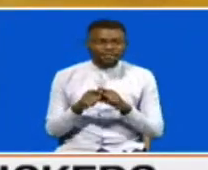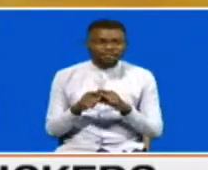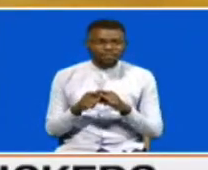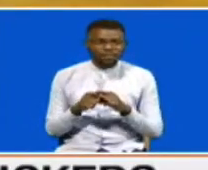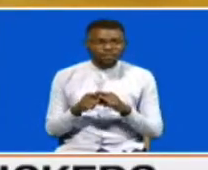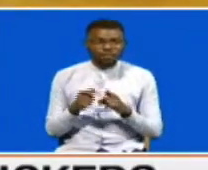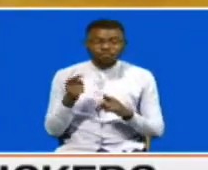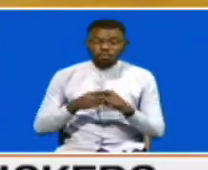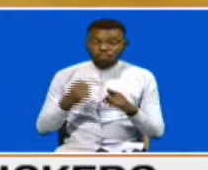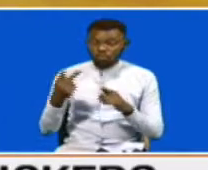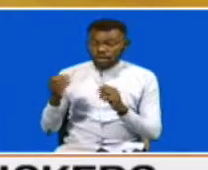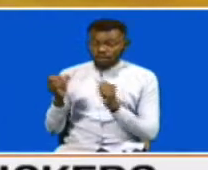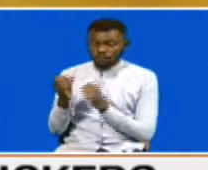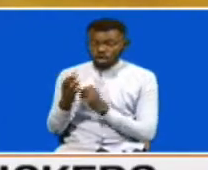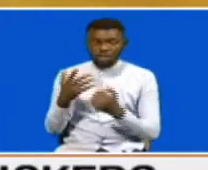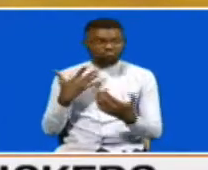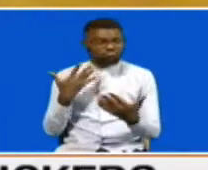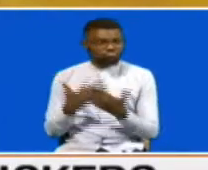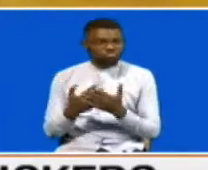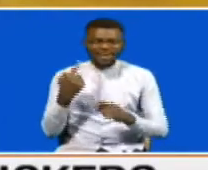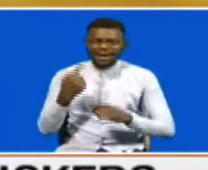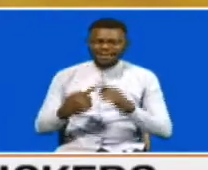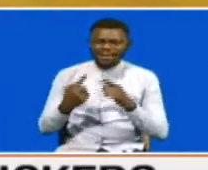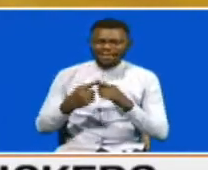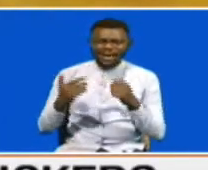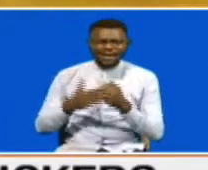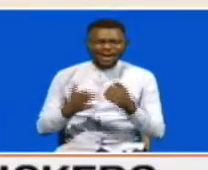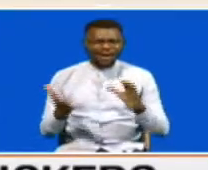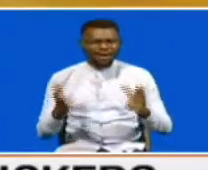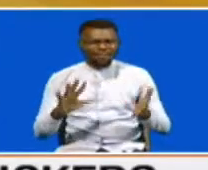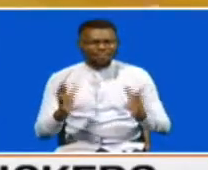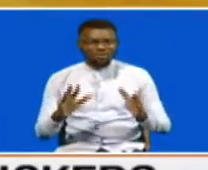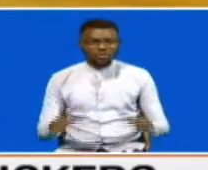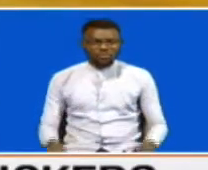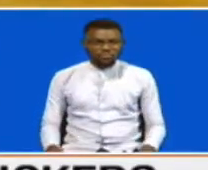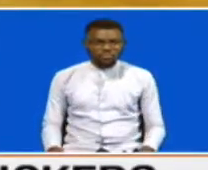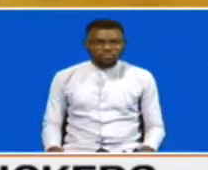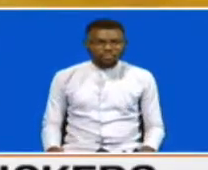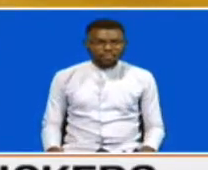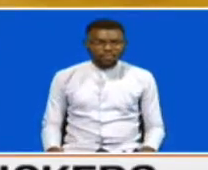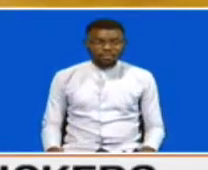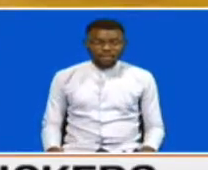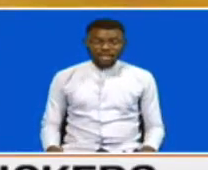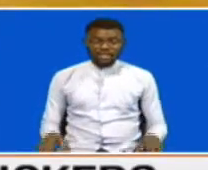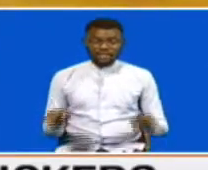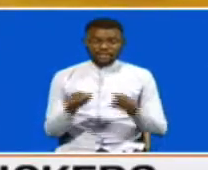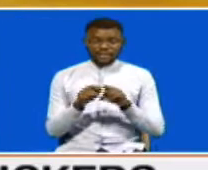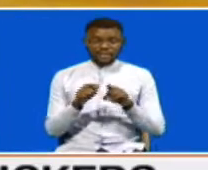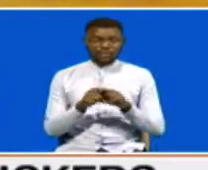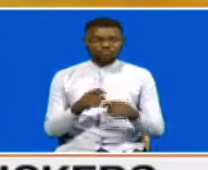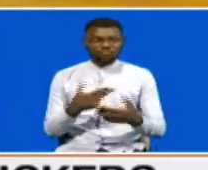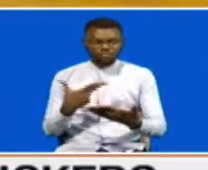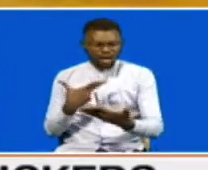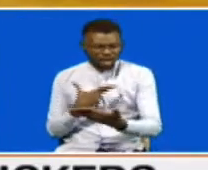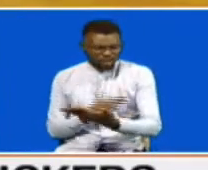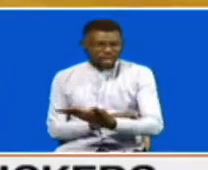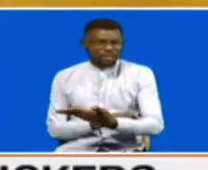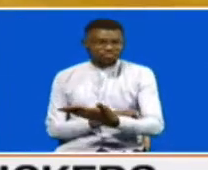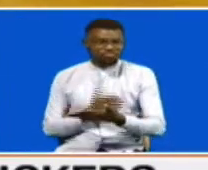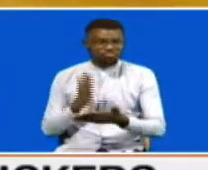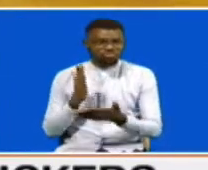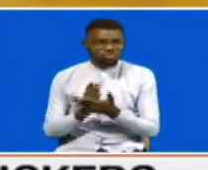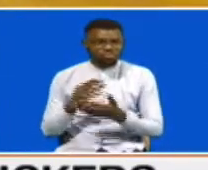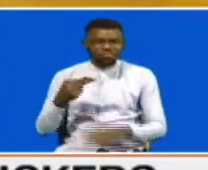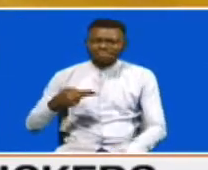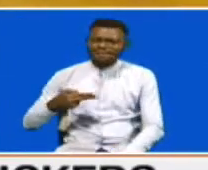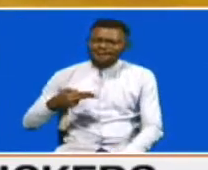since 2014, which is about 9 years to date. It cannot be overemphasized that the drugs were of a very